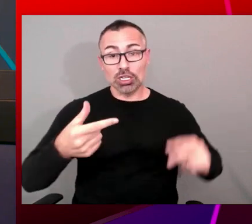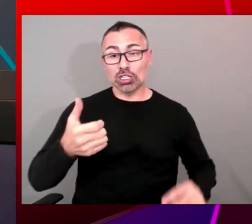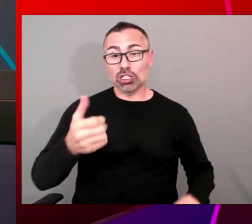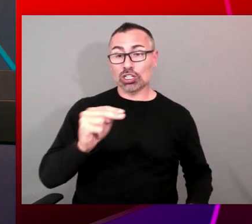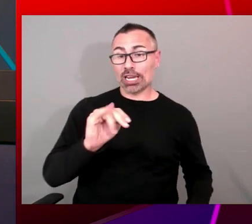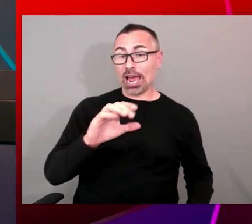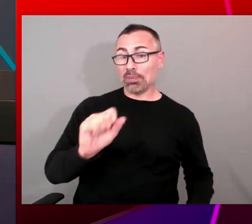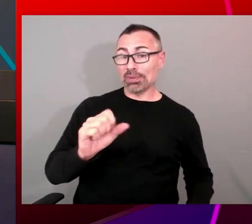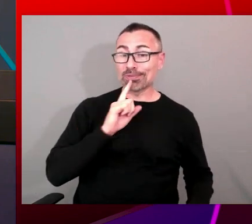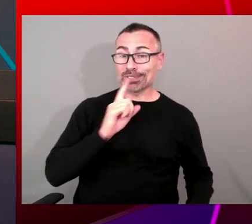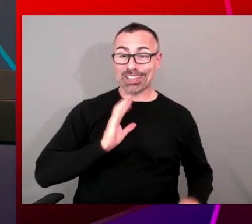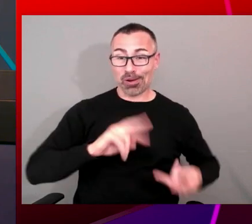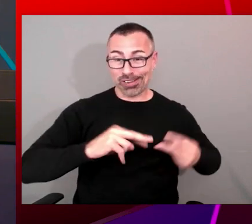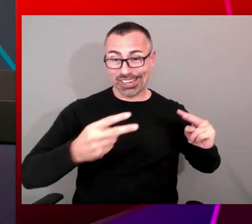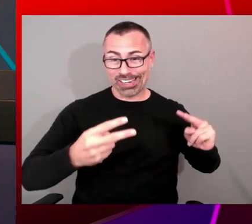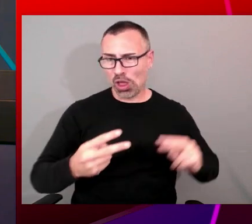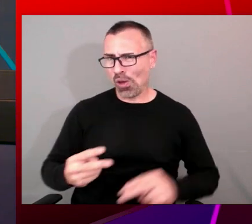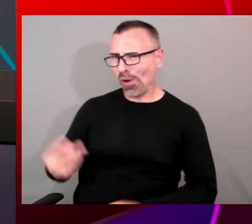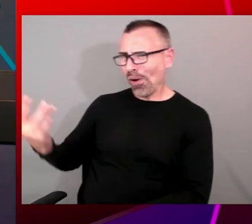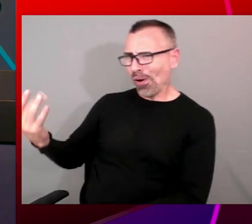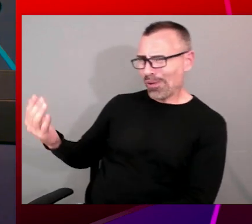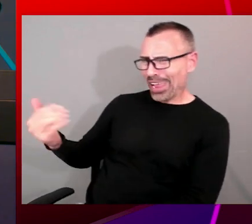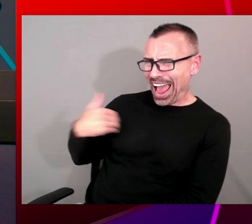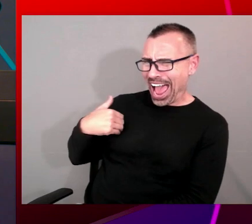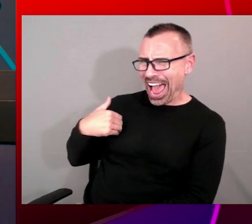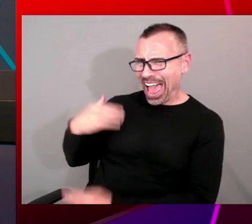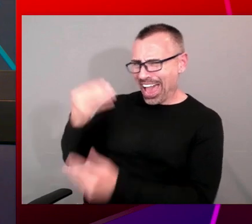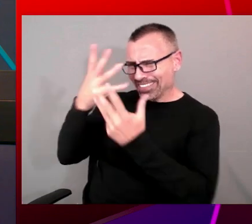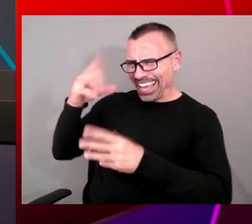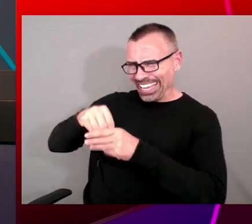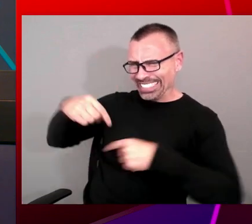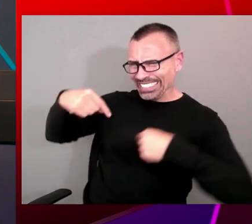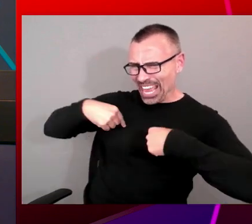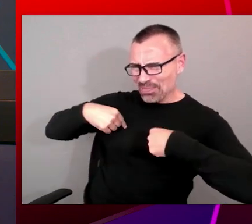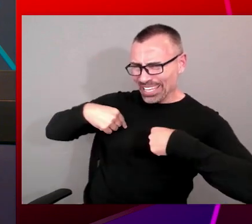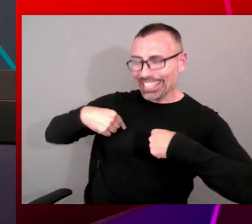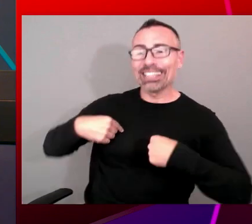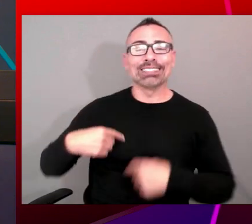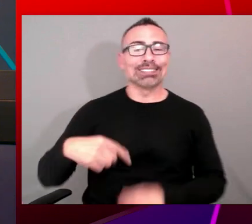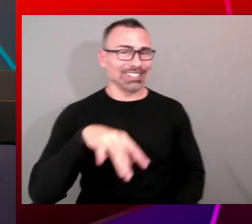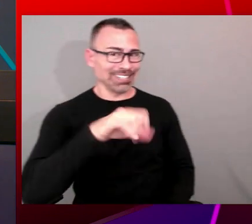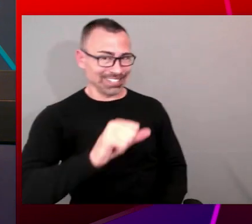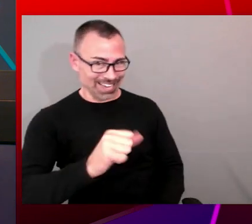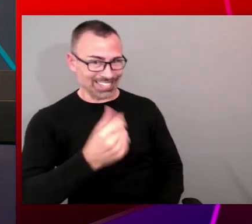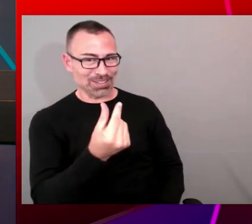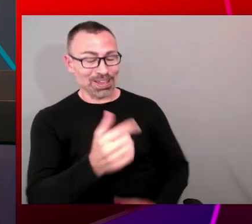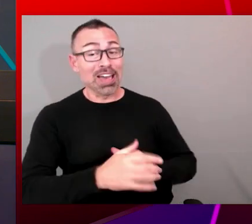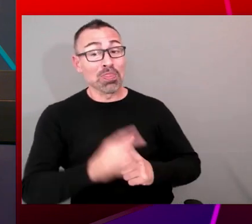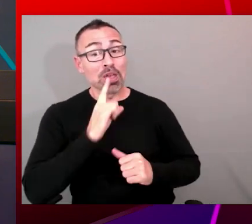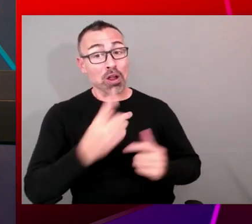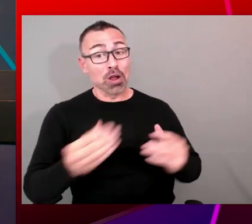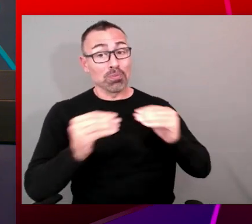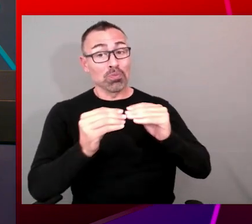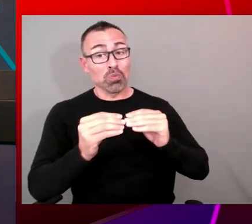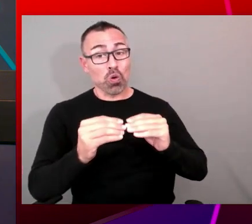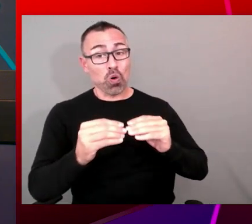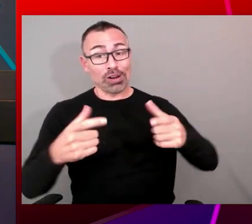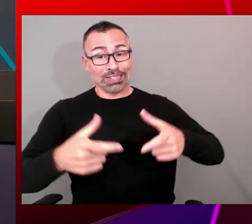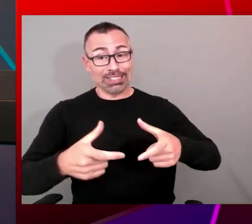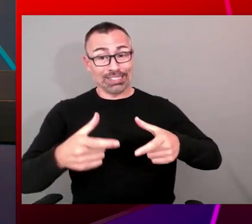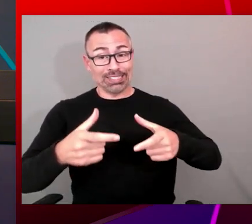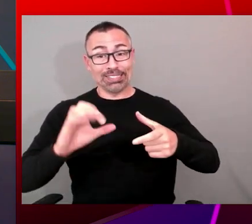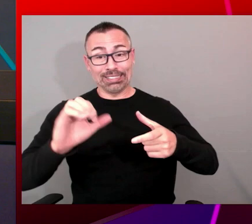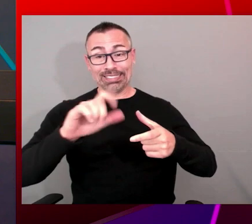Aaron? Just a little bit. No. And the fun fact is far more cells in your body, actually, that are not human DNA than